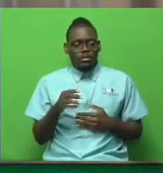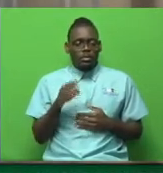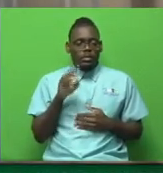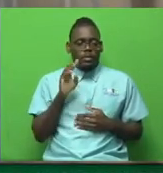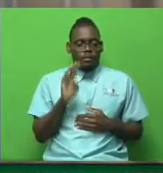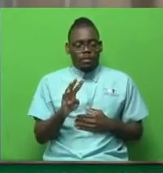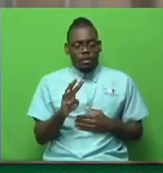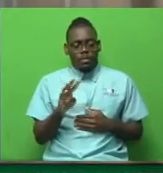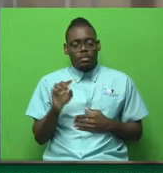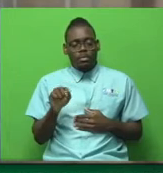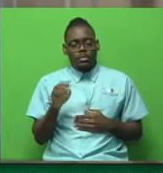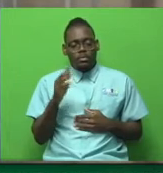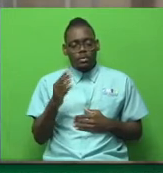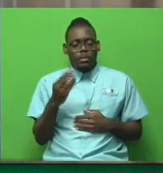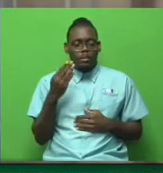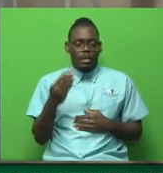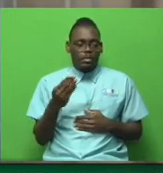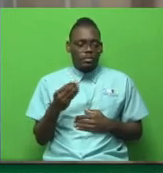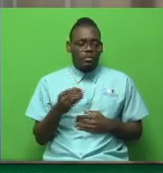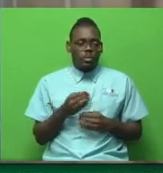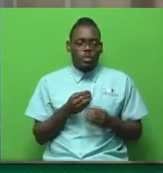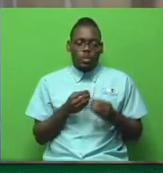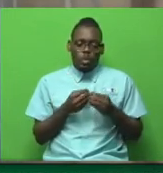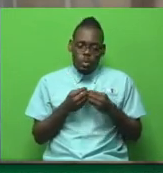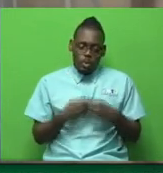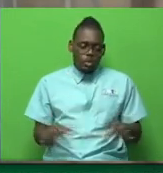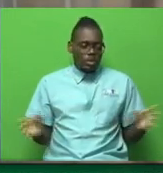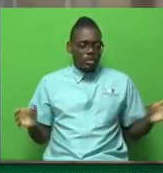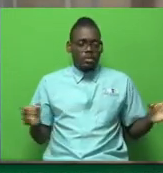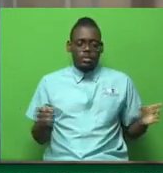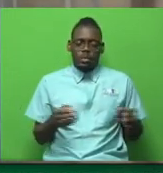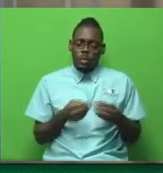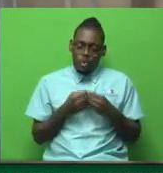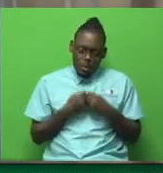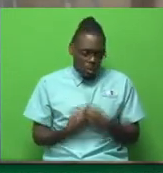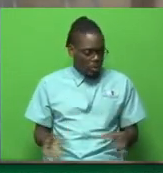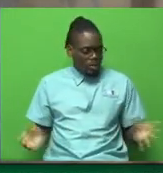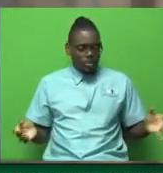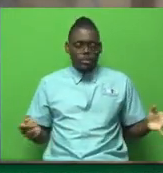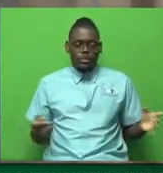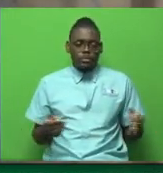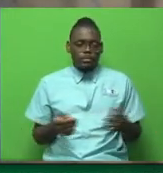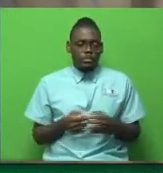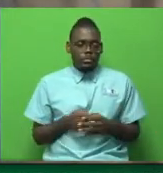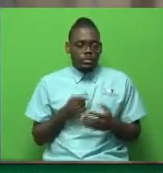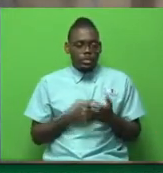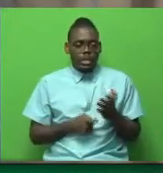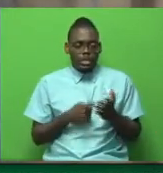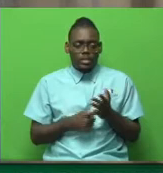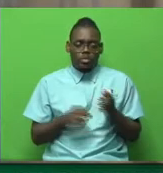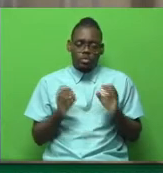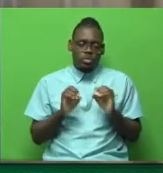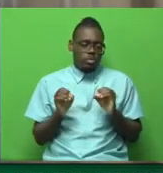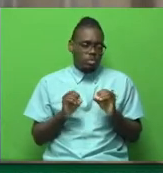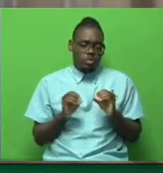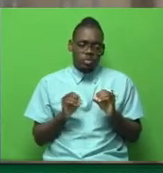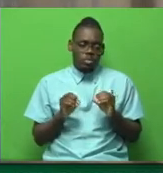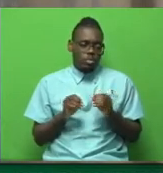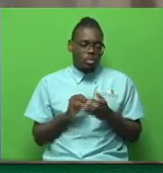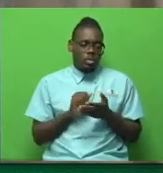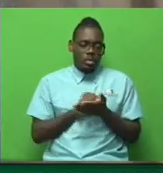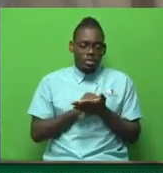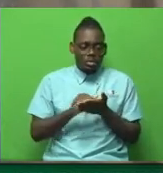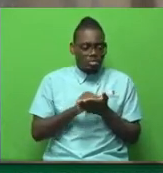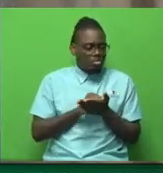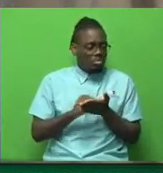what has been lost to this country and tax paying money for which no accountability has had because it's disappeared